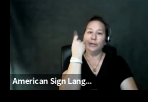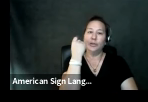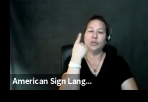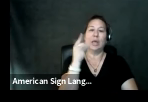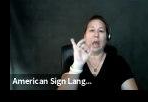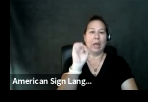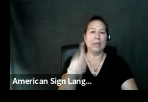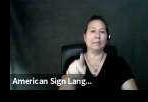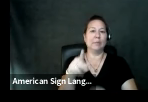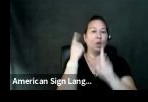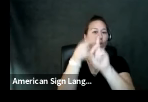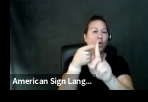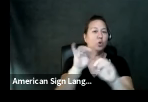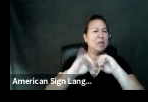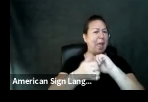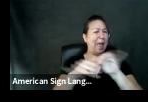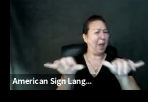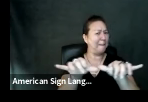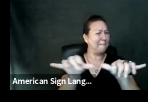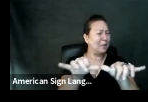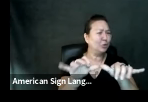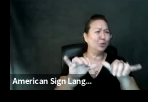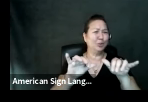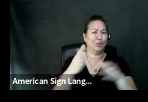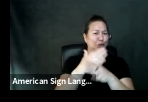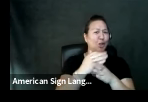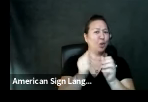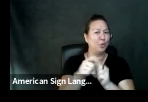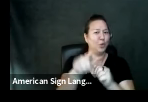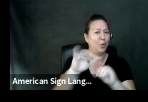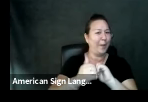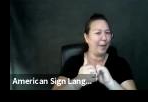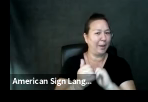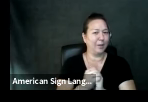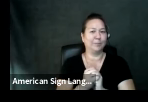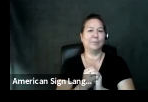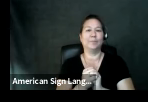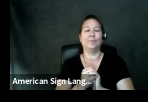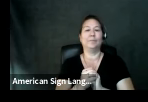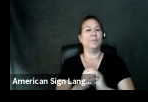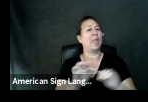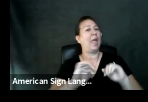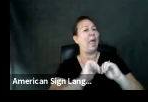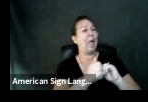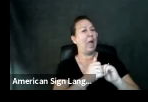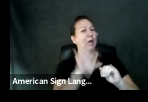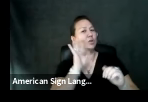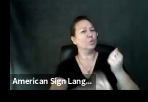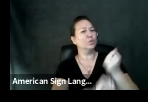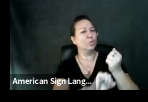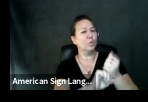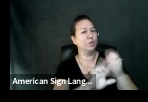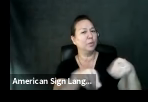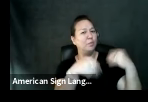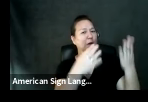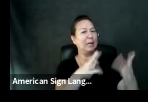be measured and shared with you. You might also ask about how supports are going to be provided both in and